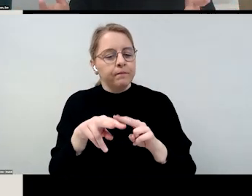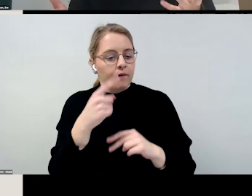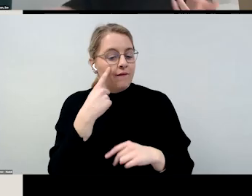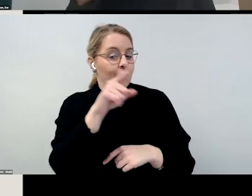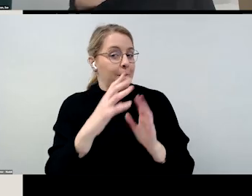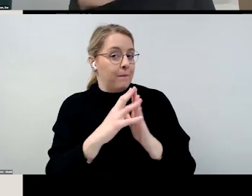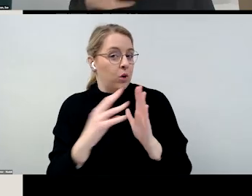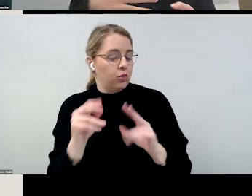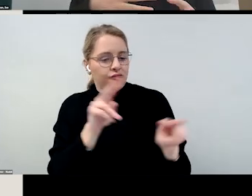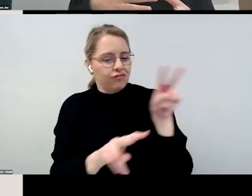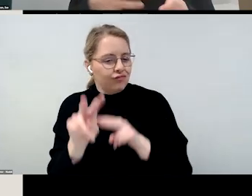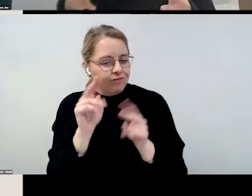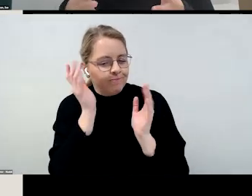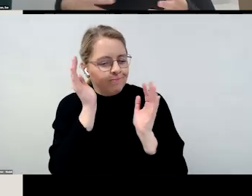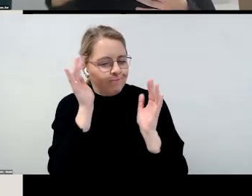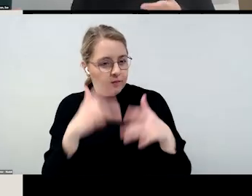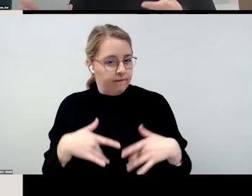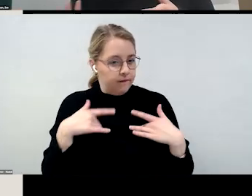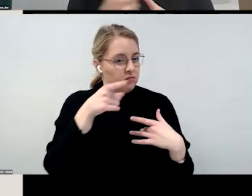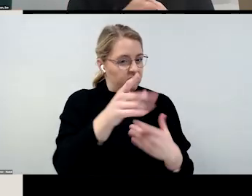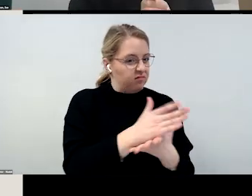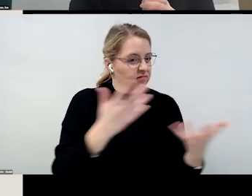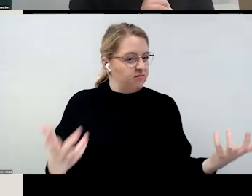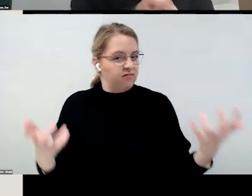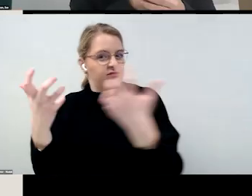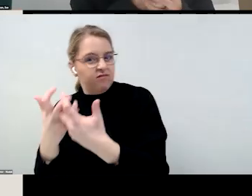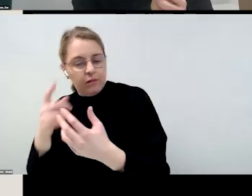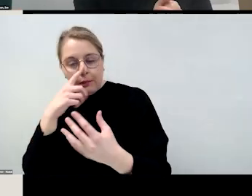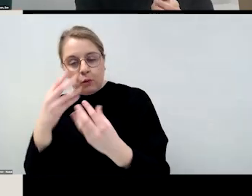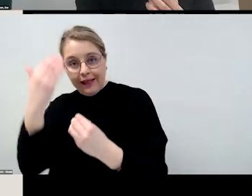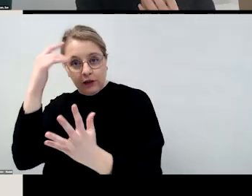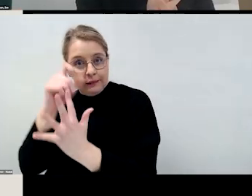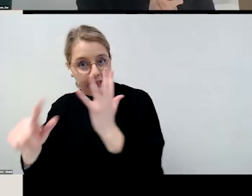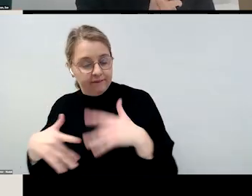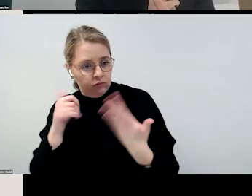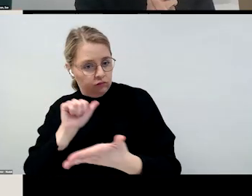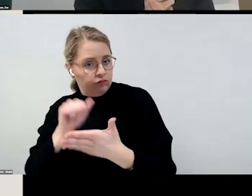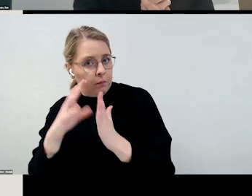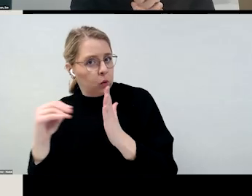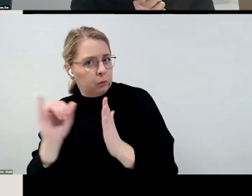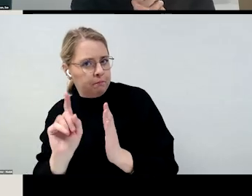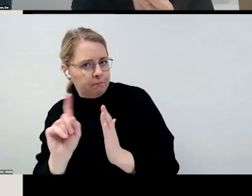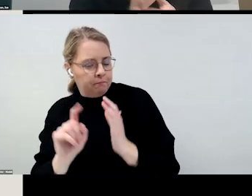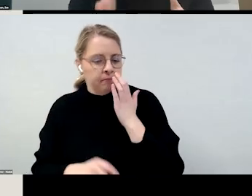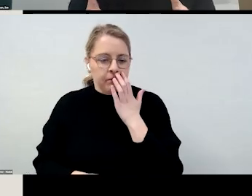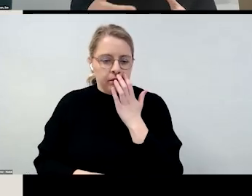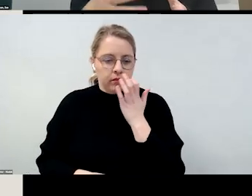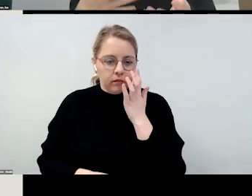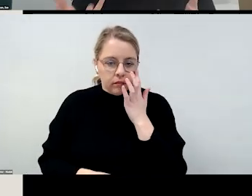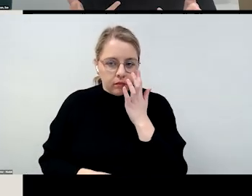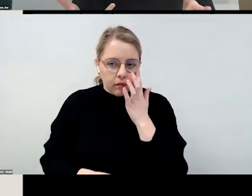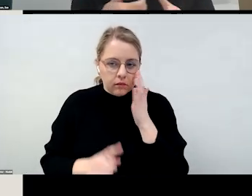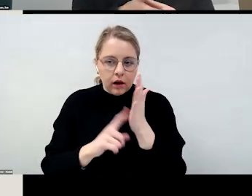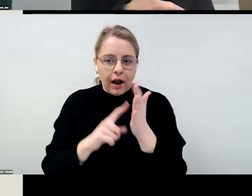created and reflected on how well it fit the experiences of people with intellectual disability when accessing healthcare. They found that